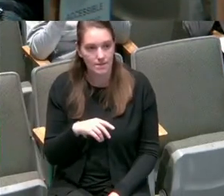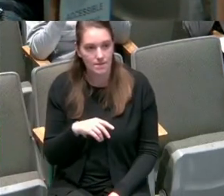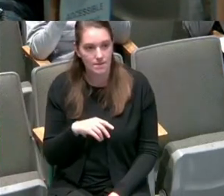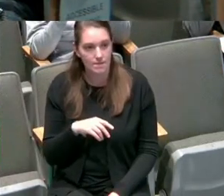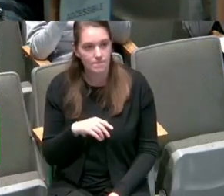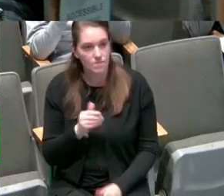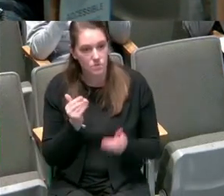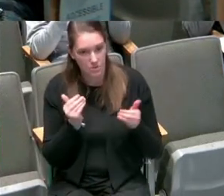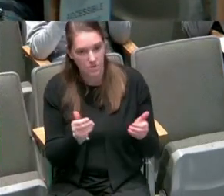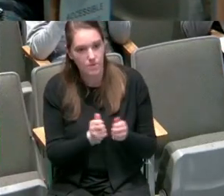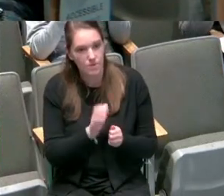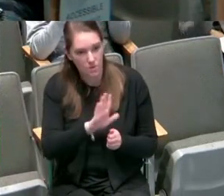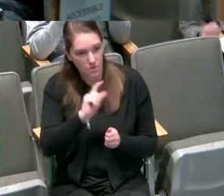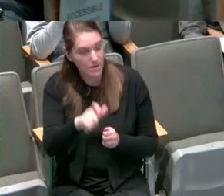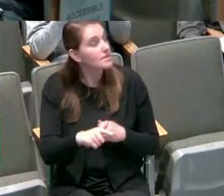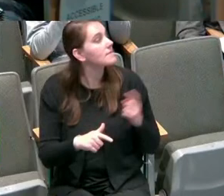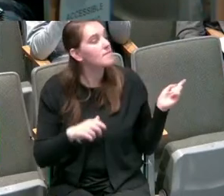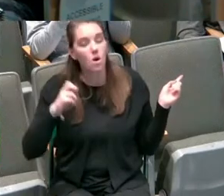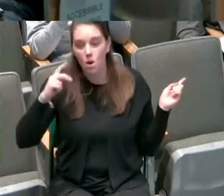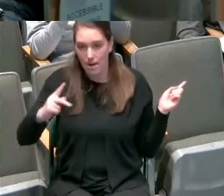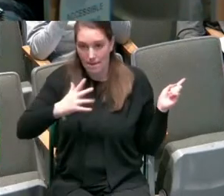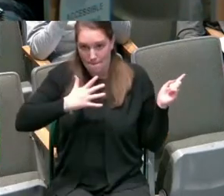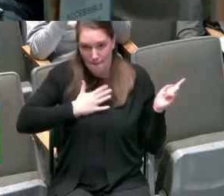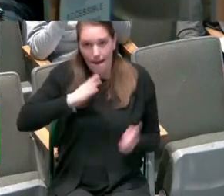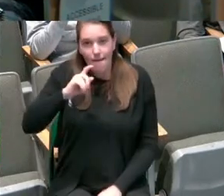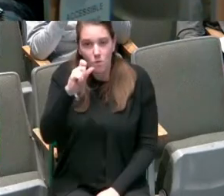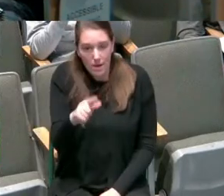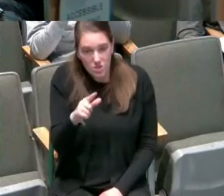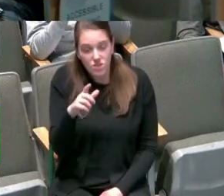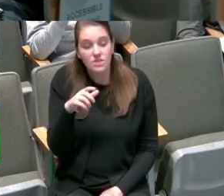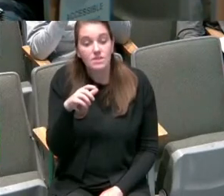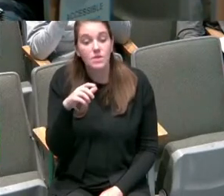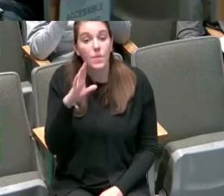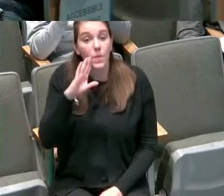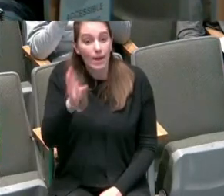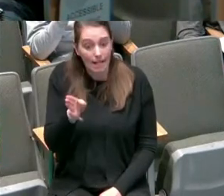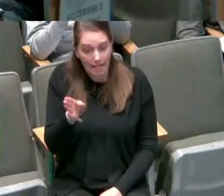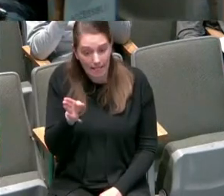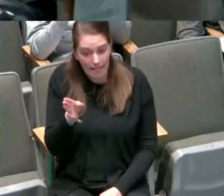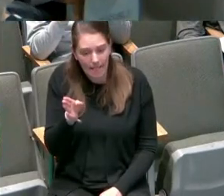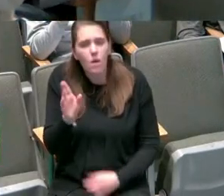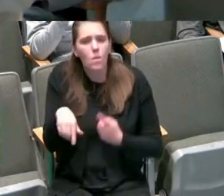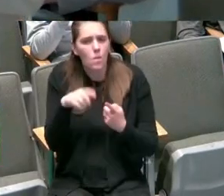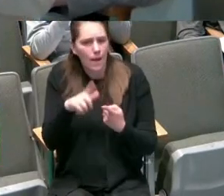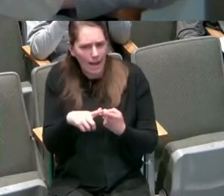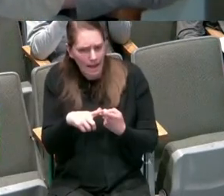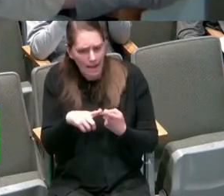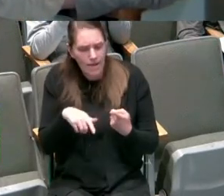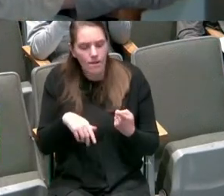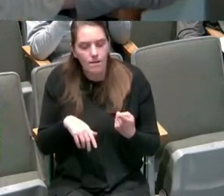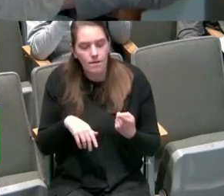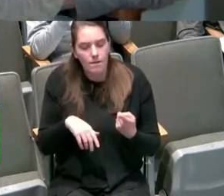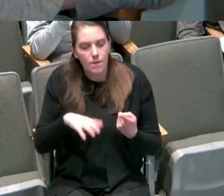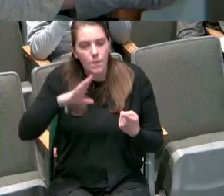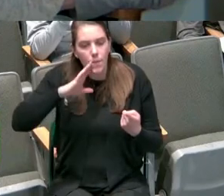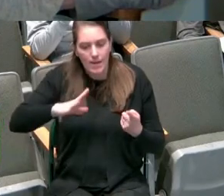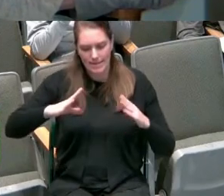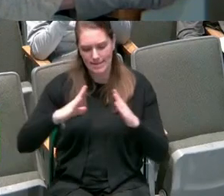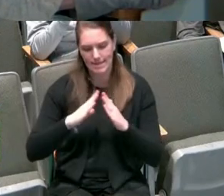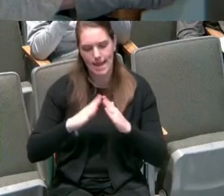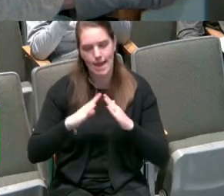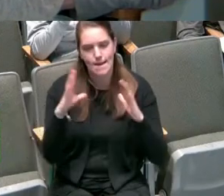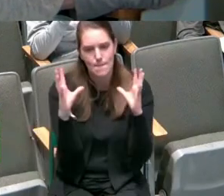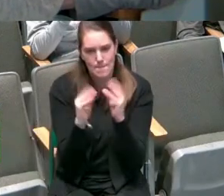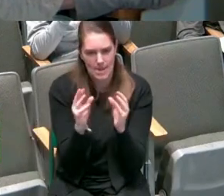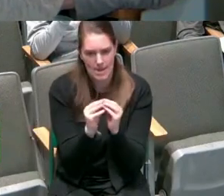proceed with your question okay my question is will uh at what point will town meeting